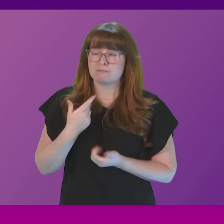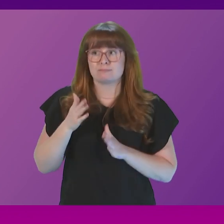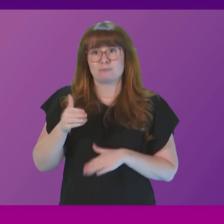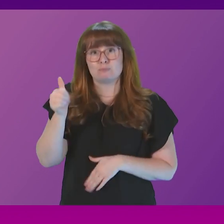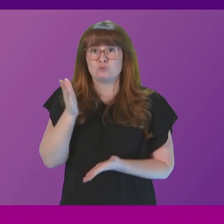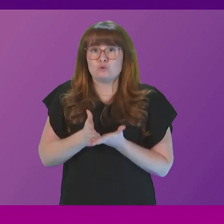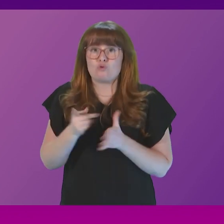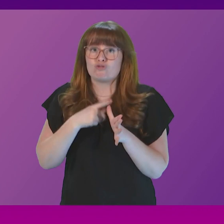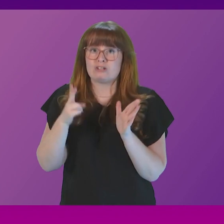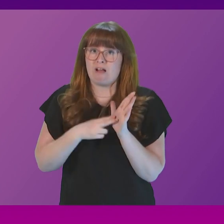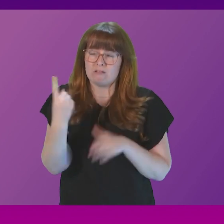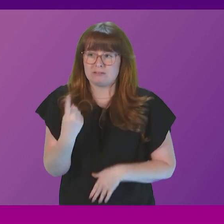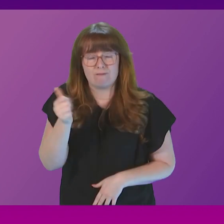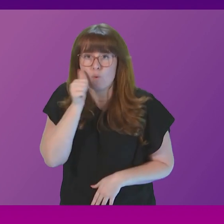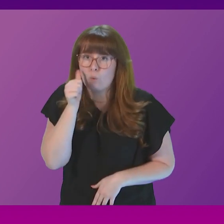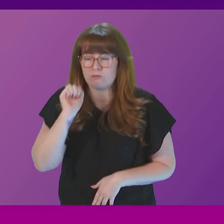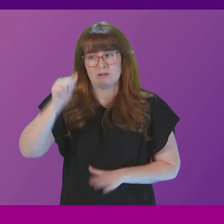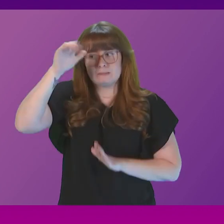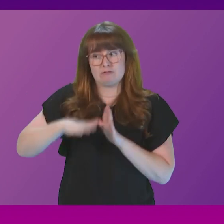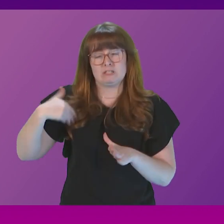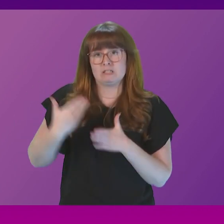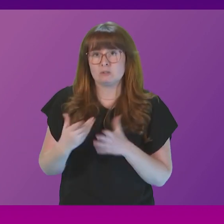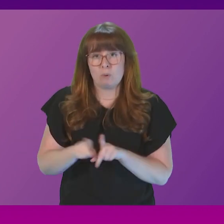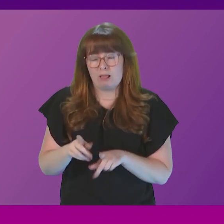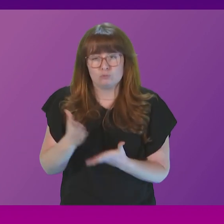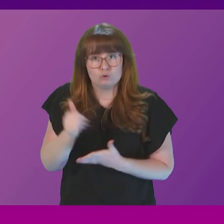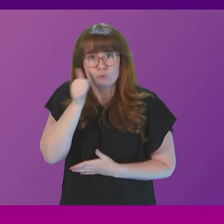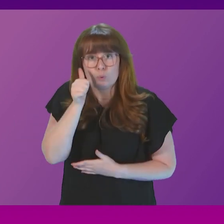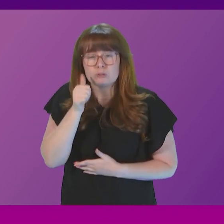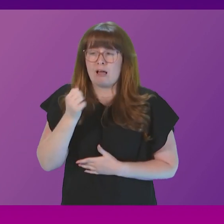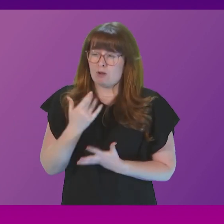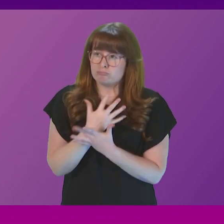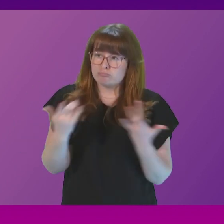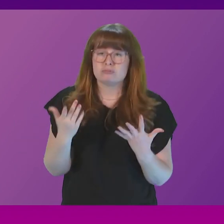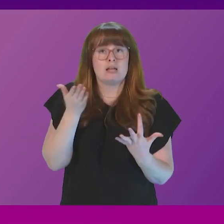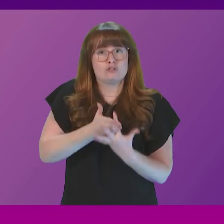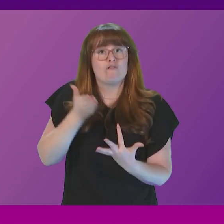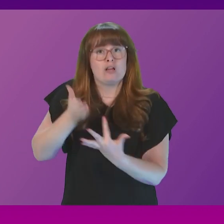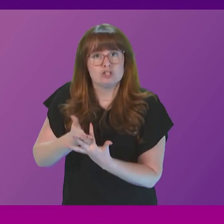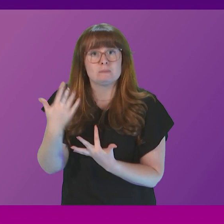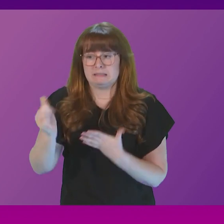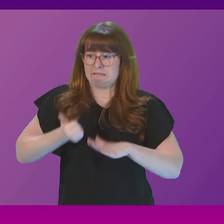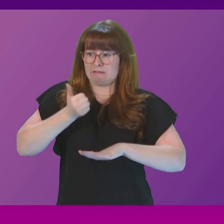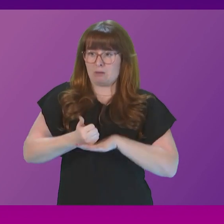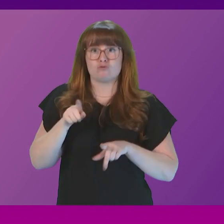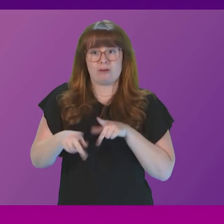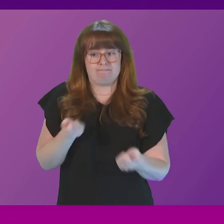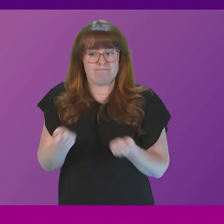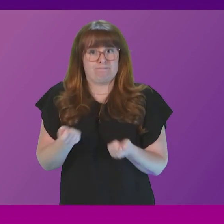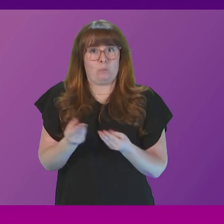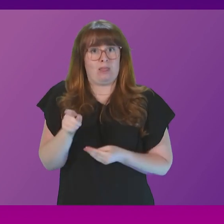her past, of course, experience as well. There are a number of interventions that we've brought forward to try to deal